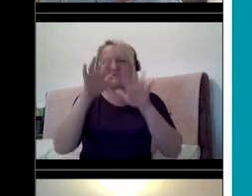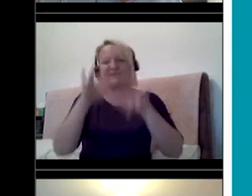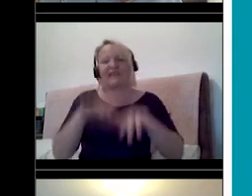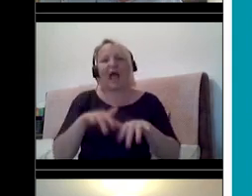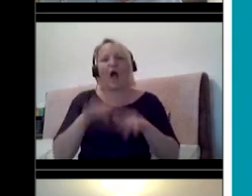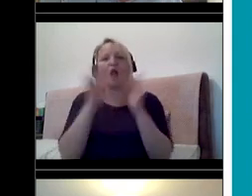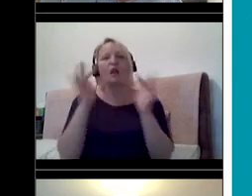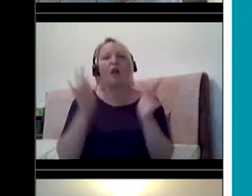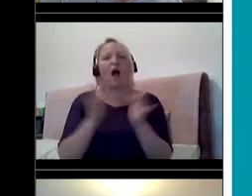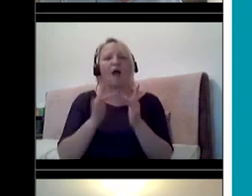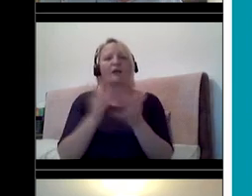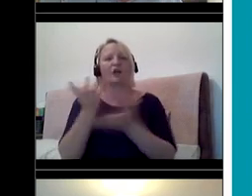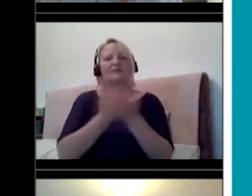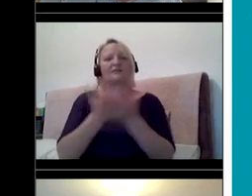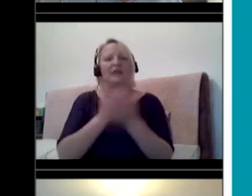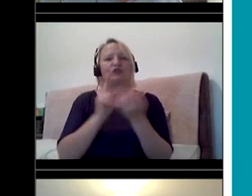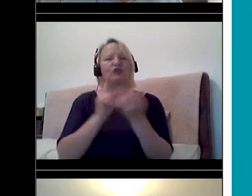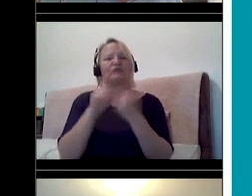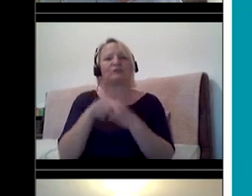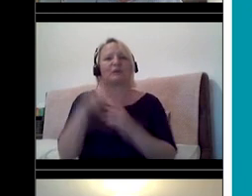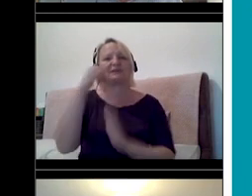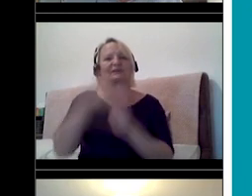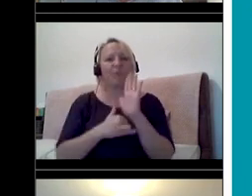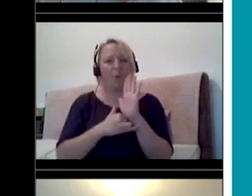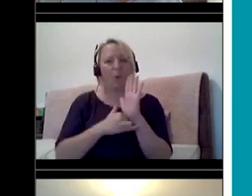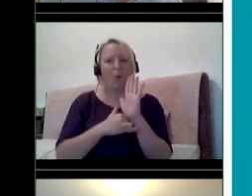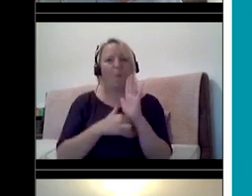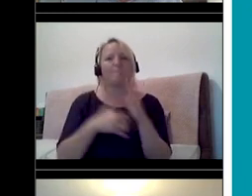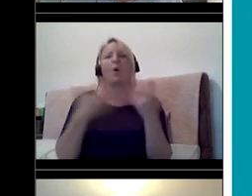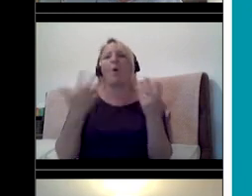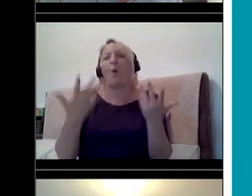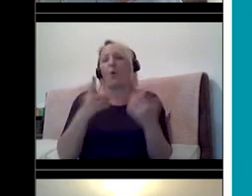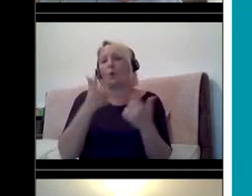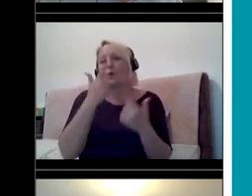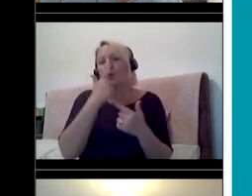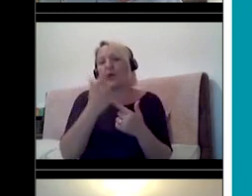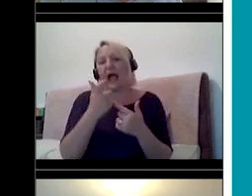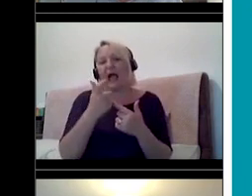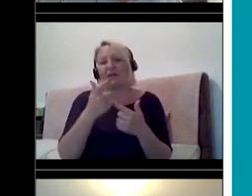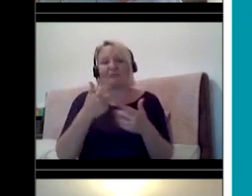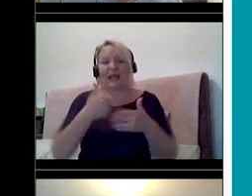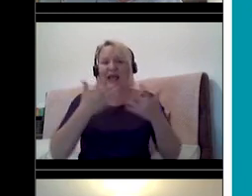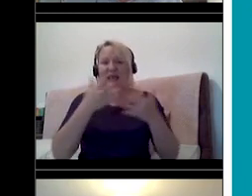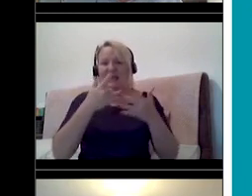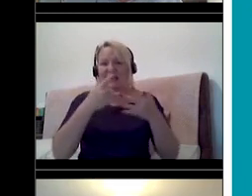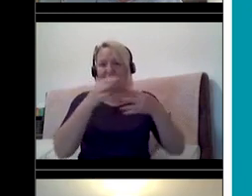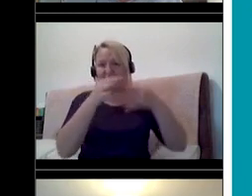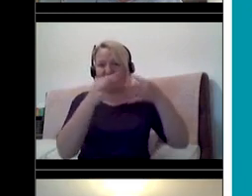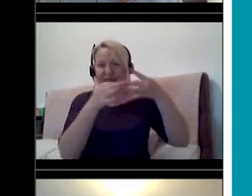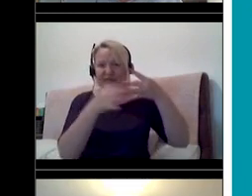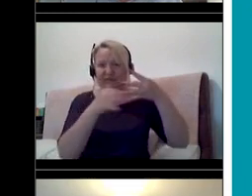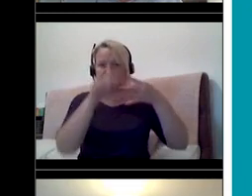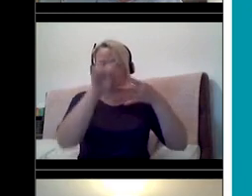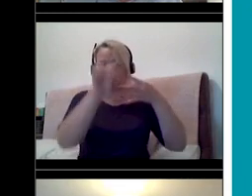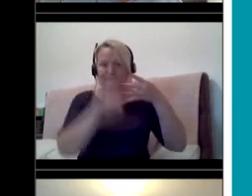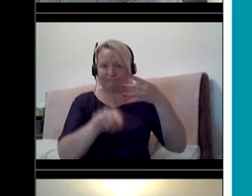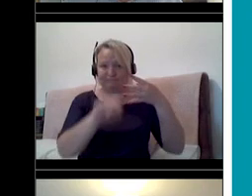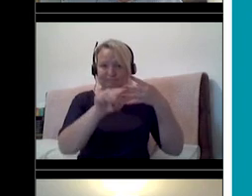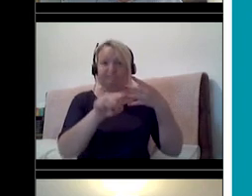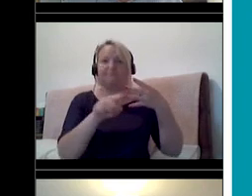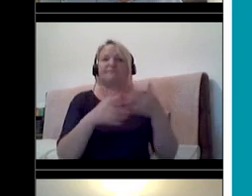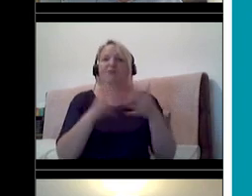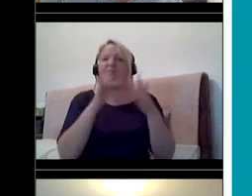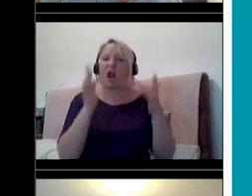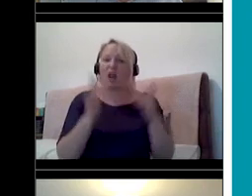consultation response form, but you can of course submit a response by using any of the methods listed on the slide there. Should you know anyone